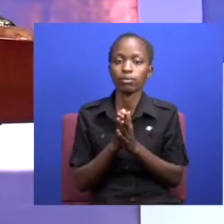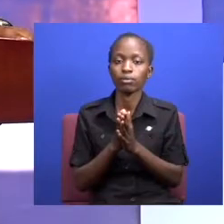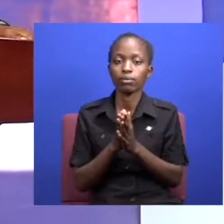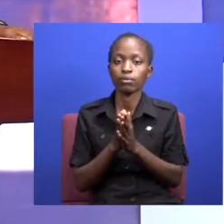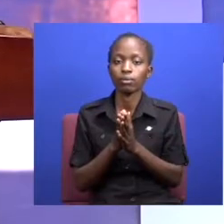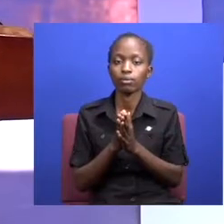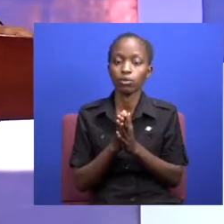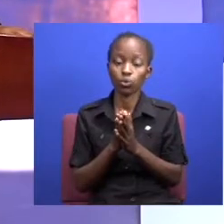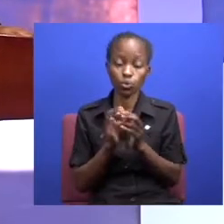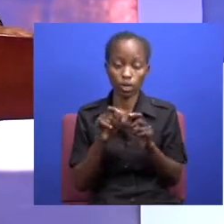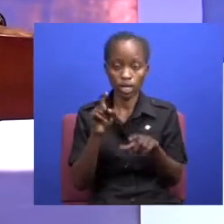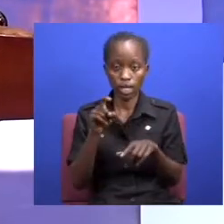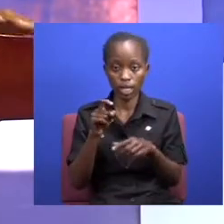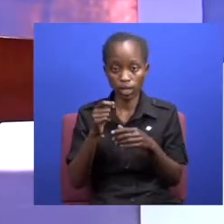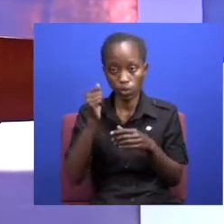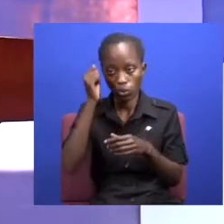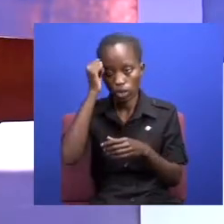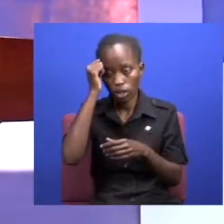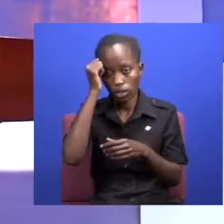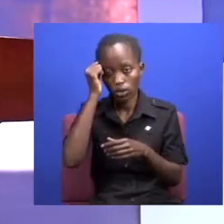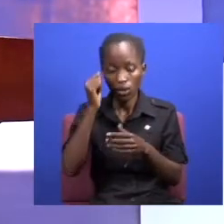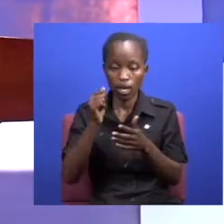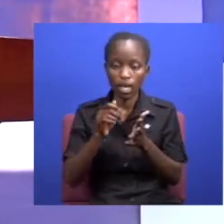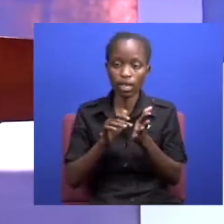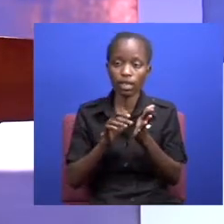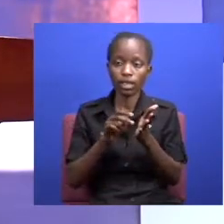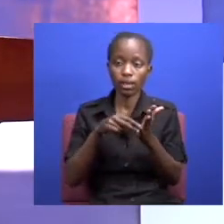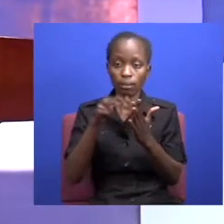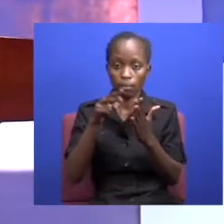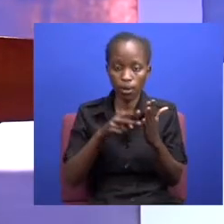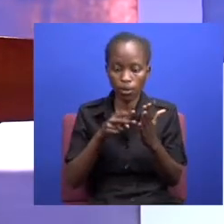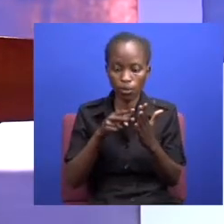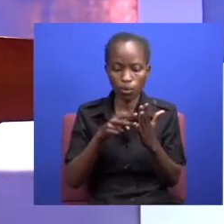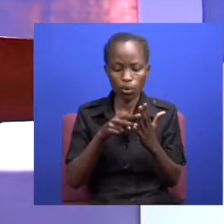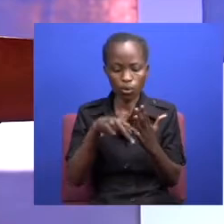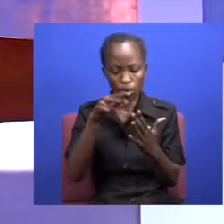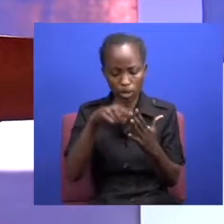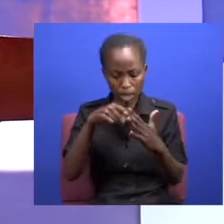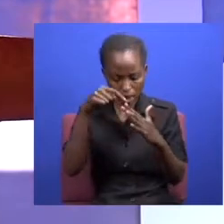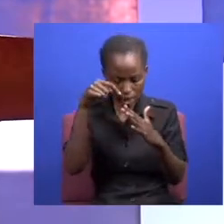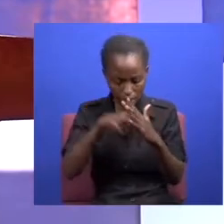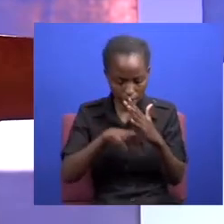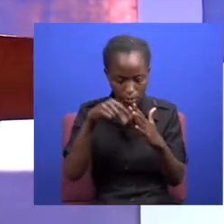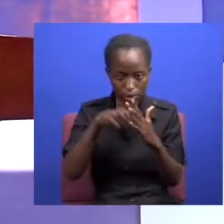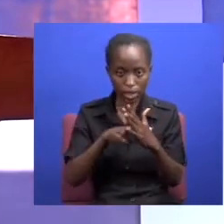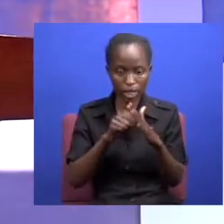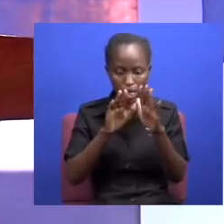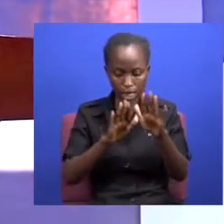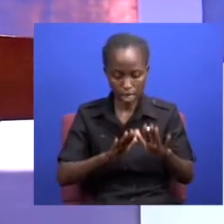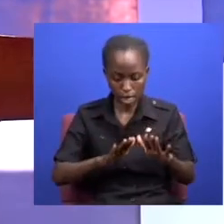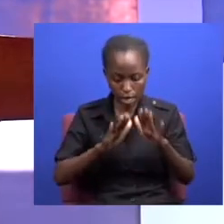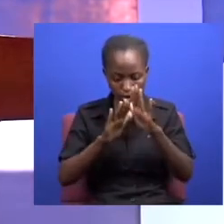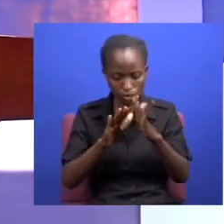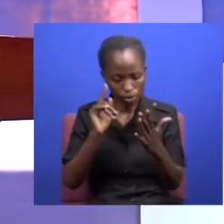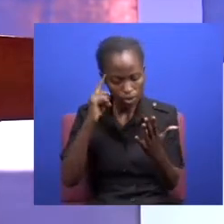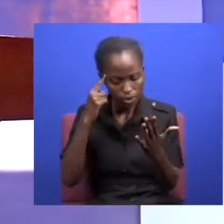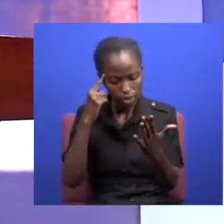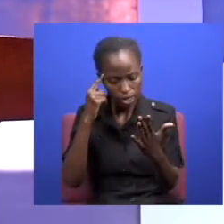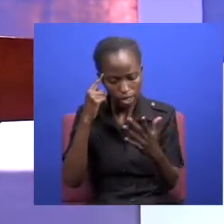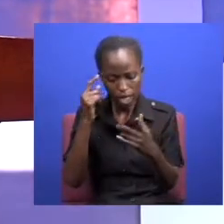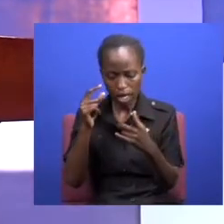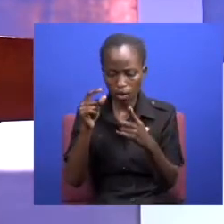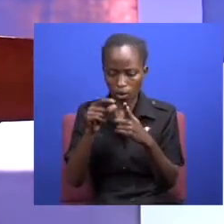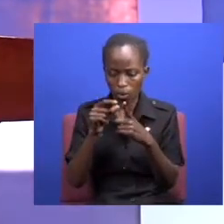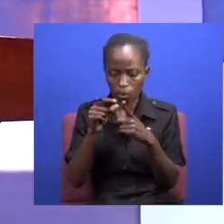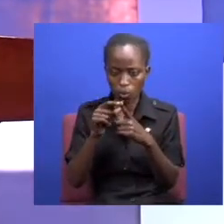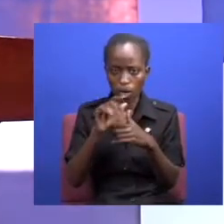study the scripture, which means we take some time and we do an in-depth study, you know, carefully analyzing it word